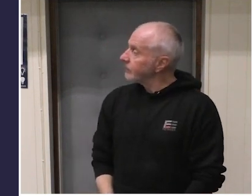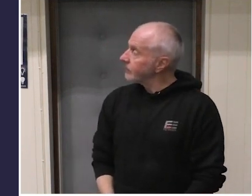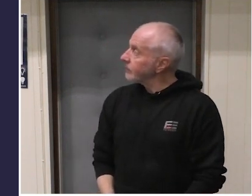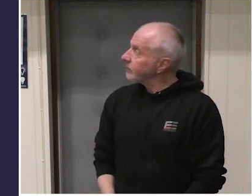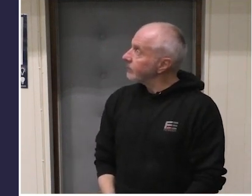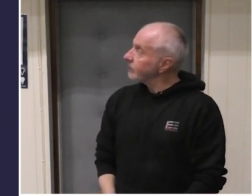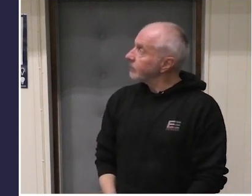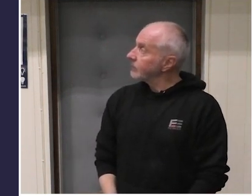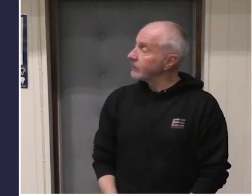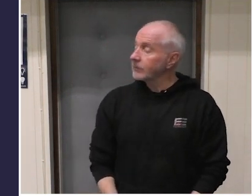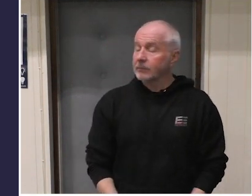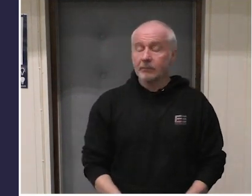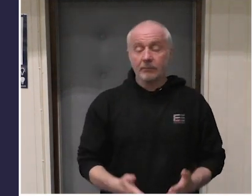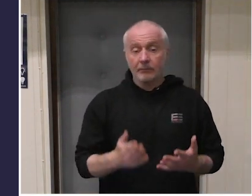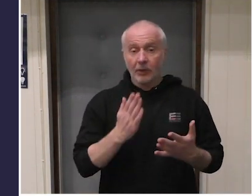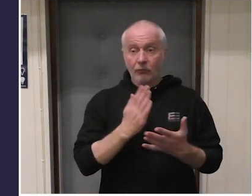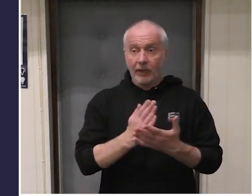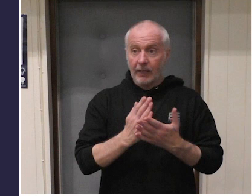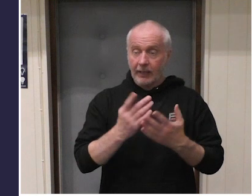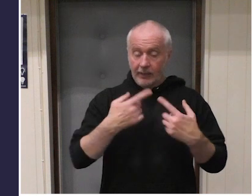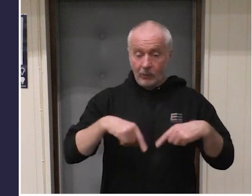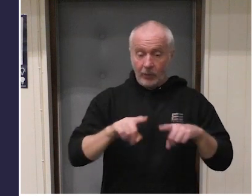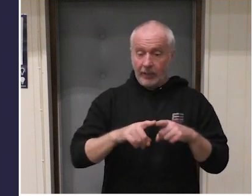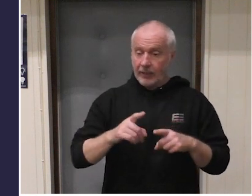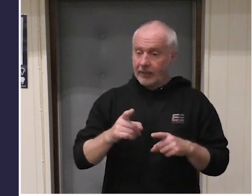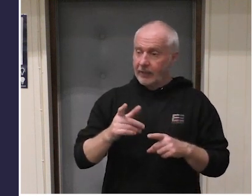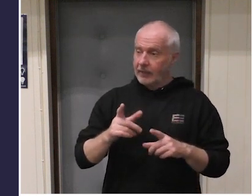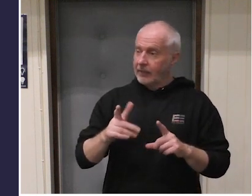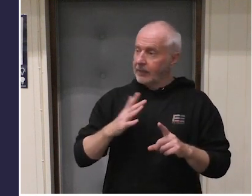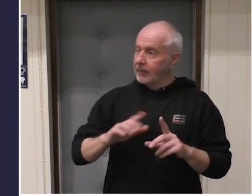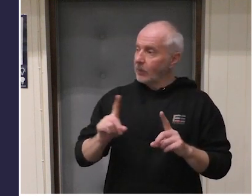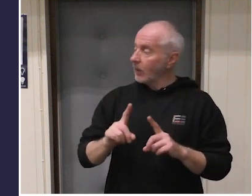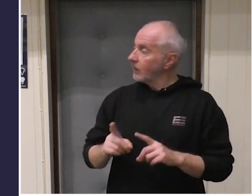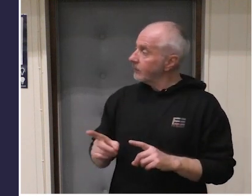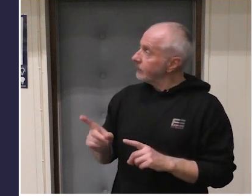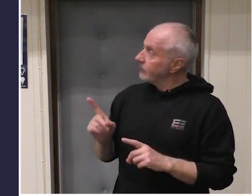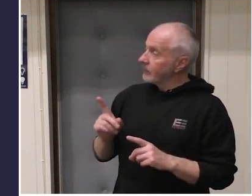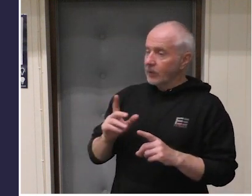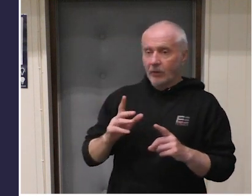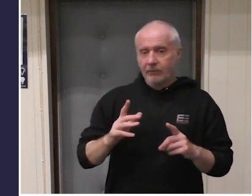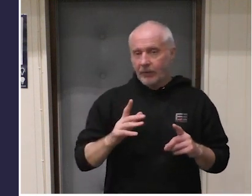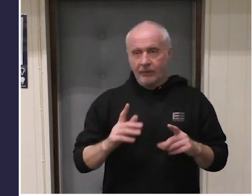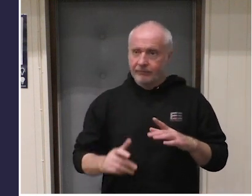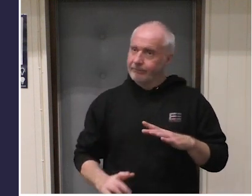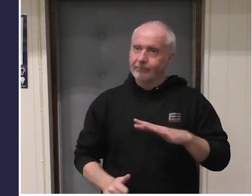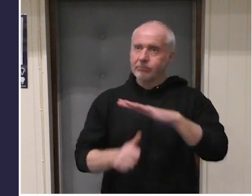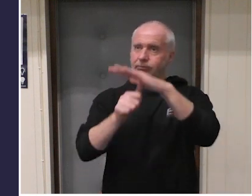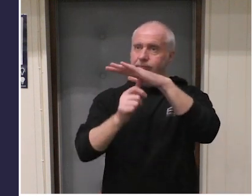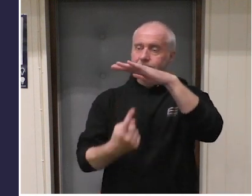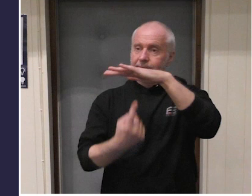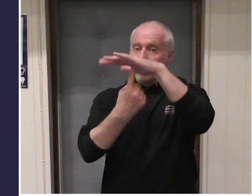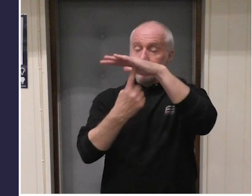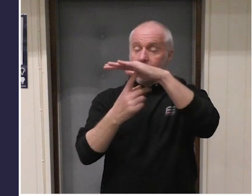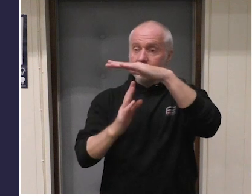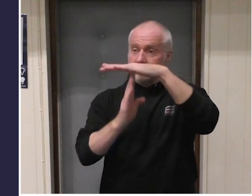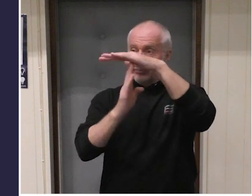So really the picture we need to have is not that we get to some optimum, but actually we